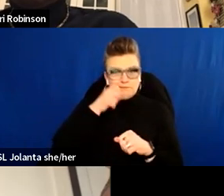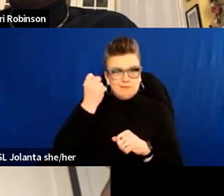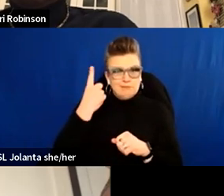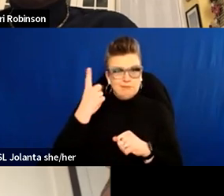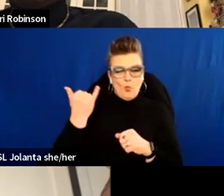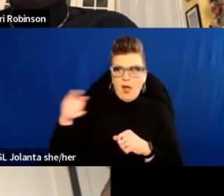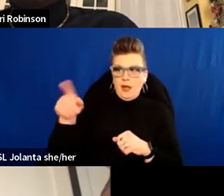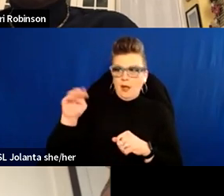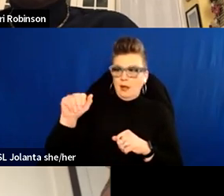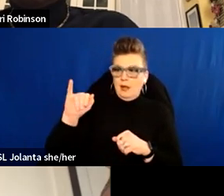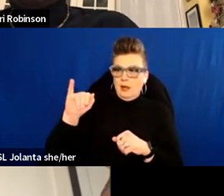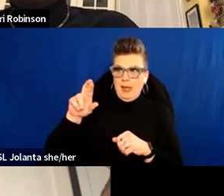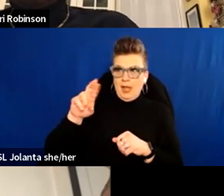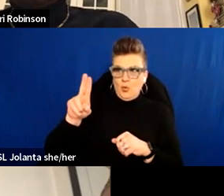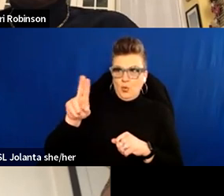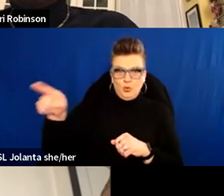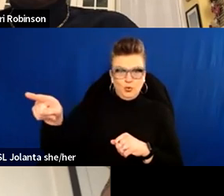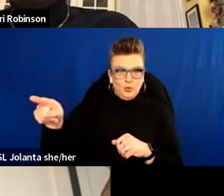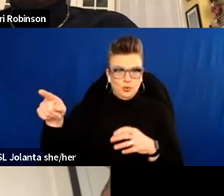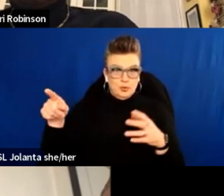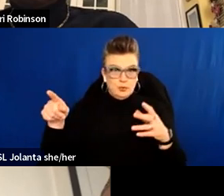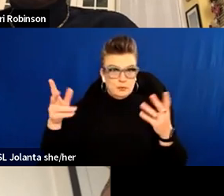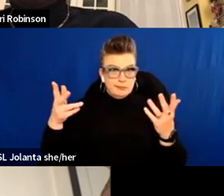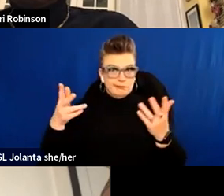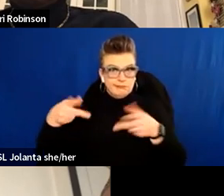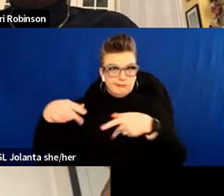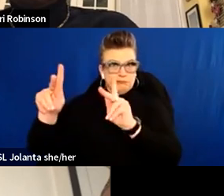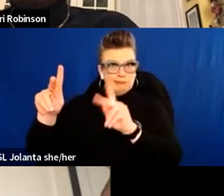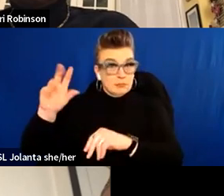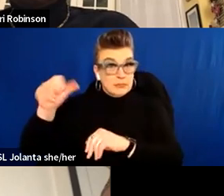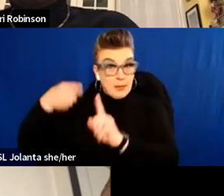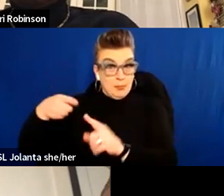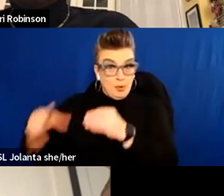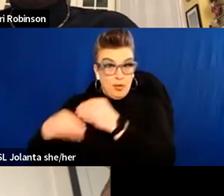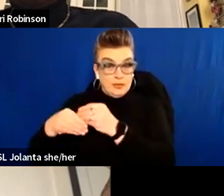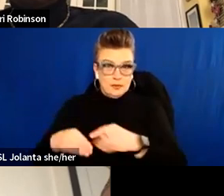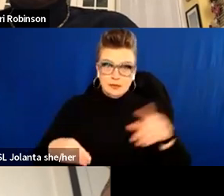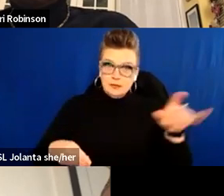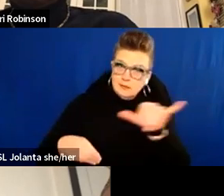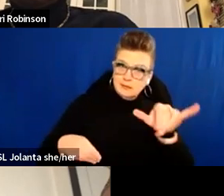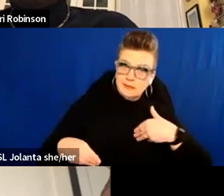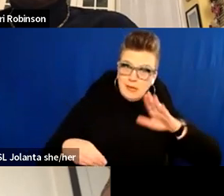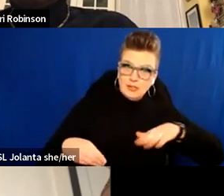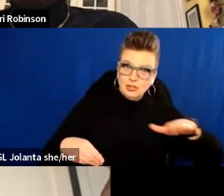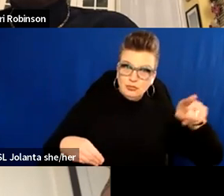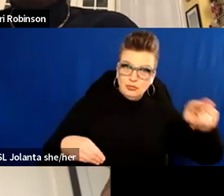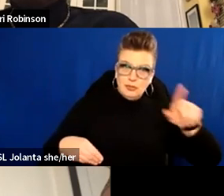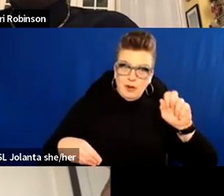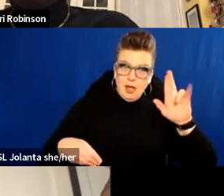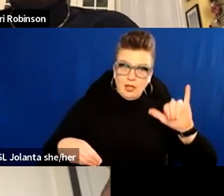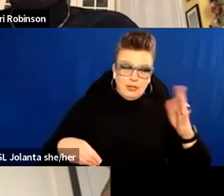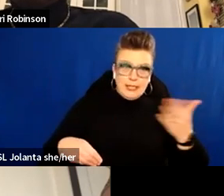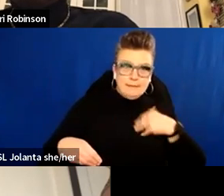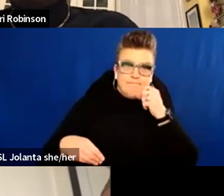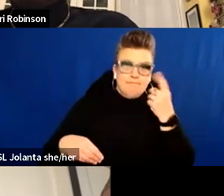so wesley was placed in the same lottery than the that the daughters of uh mayor